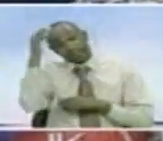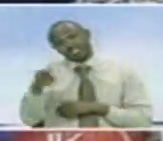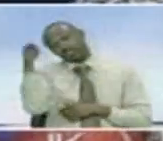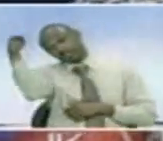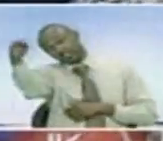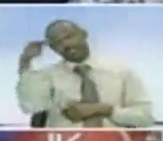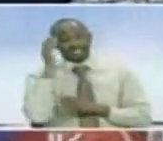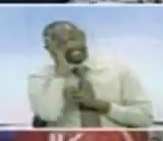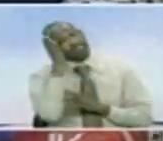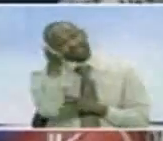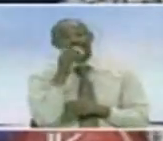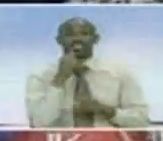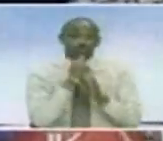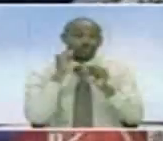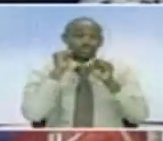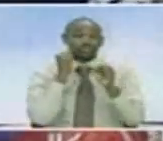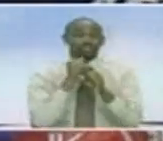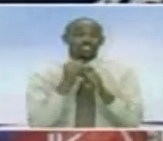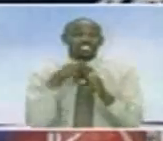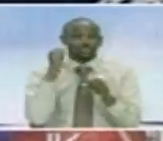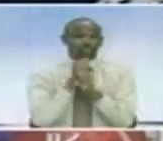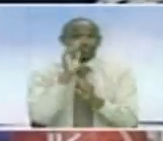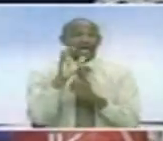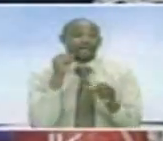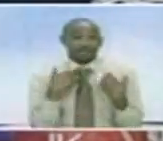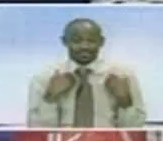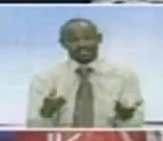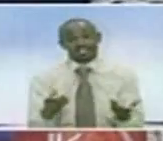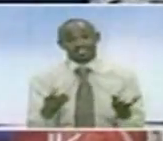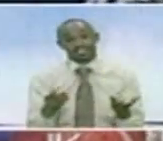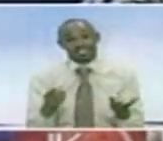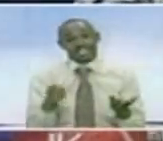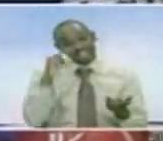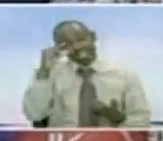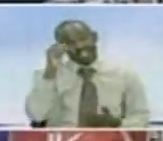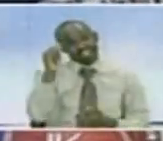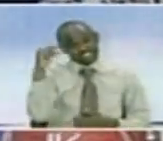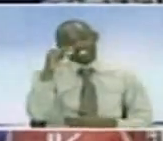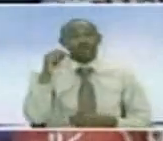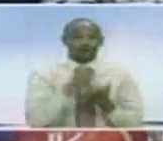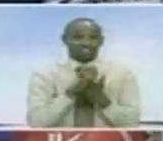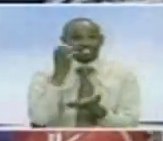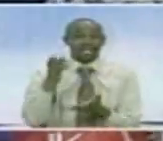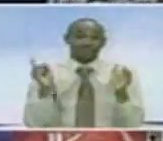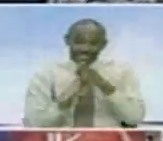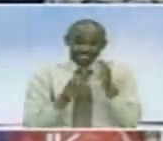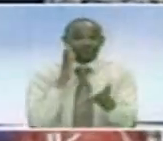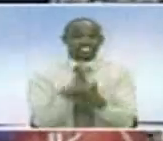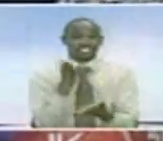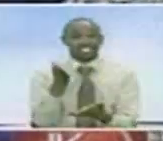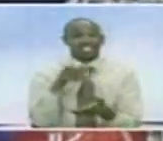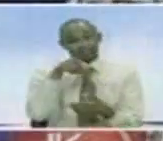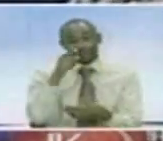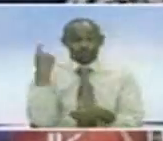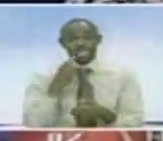do their job. Defending the cases fell in the Attorney General's office. Unfortunately, the Minister of Justice could